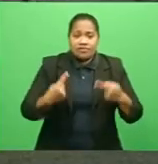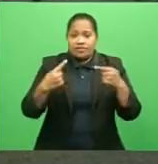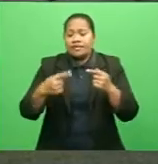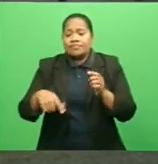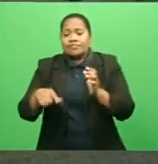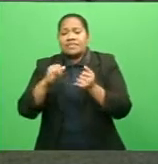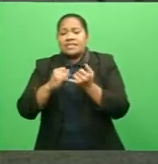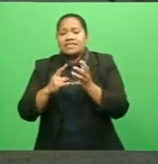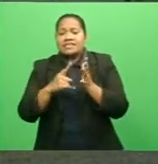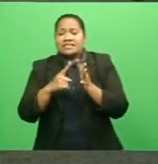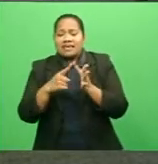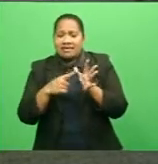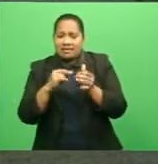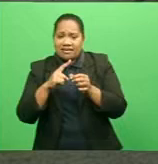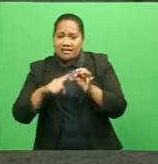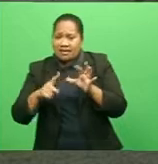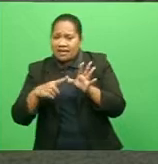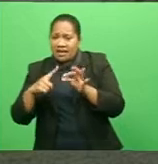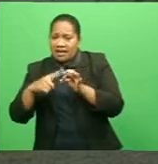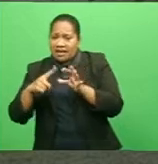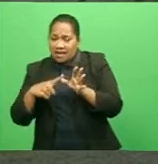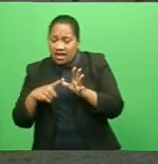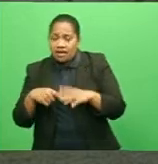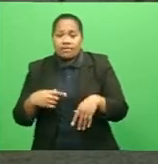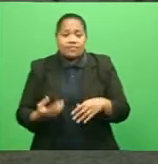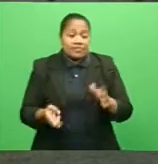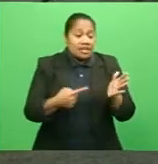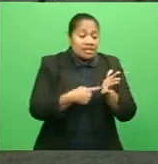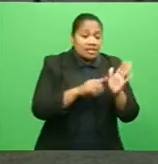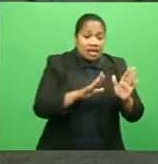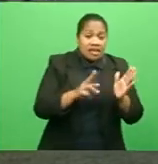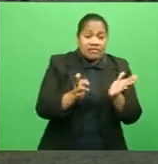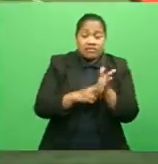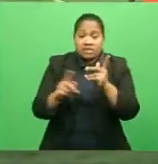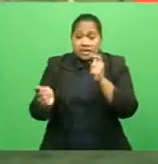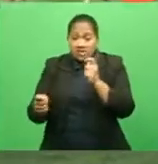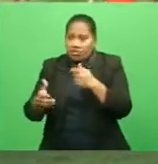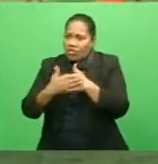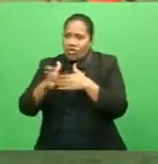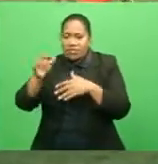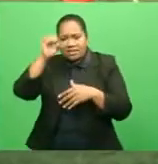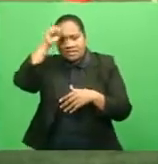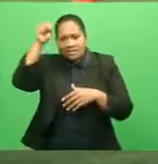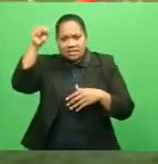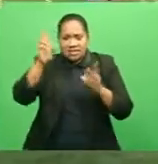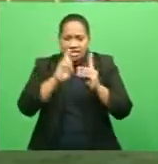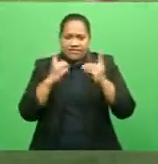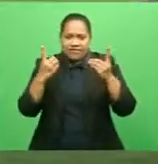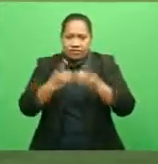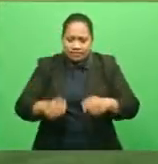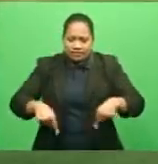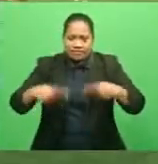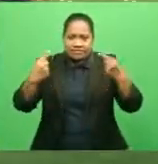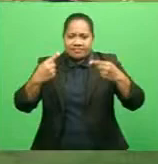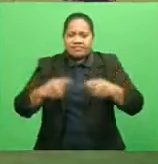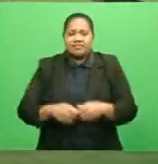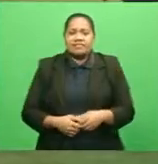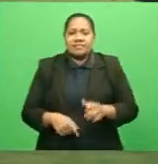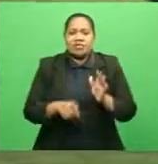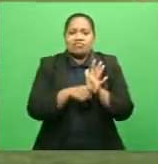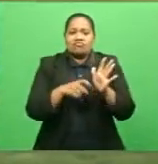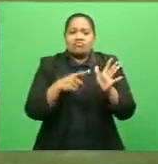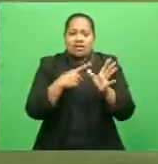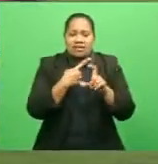on Tuesday at 1 p.m, while Tailevu Neta Siri opens the senior division competition against Raki Raki at 10:30 a.m. at